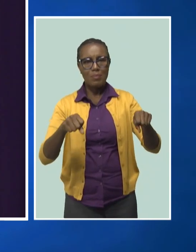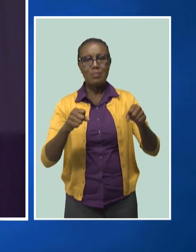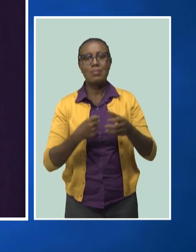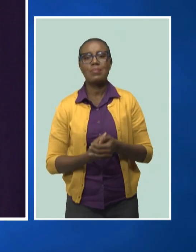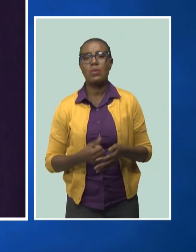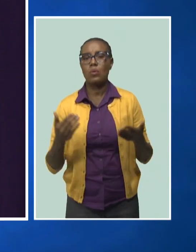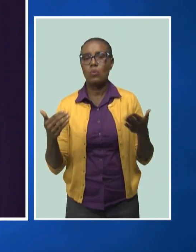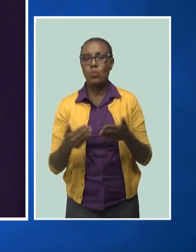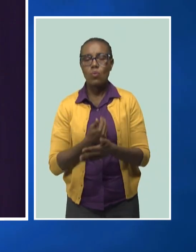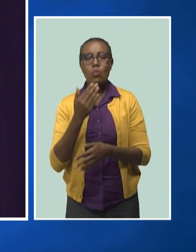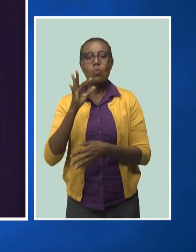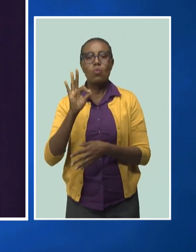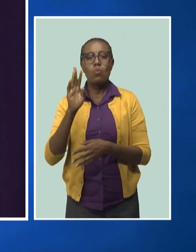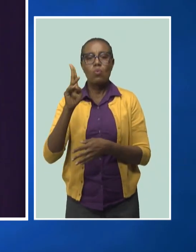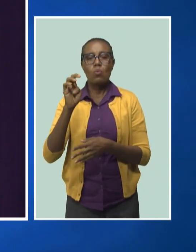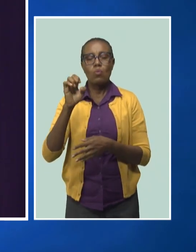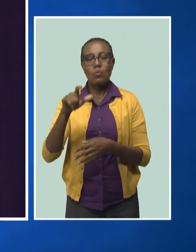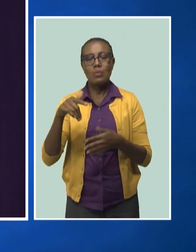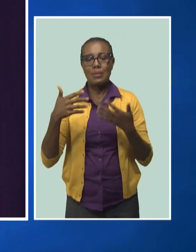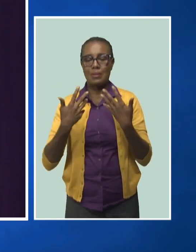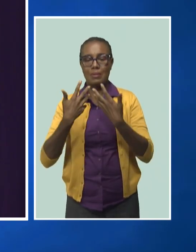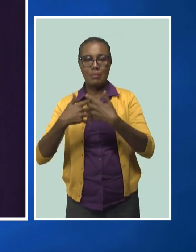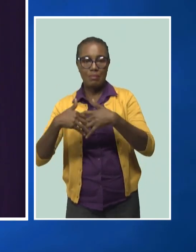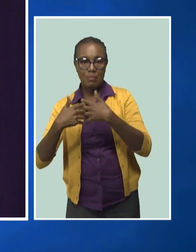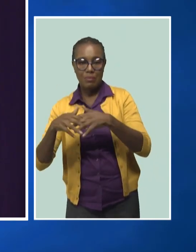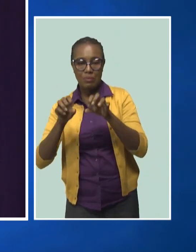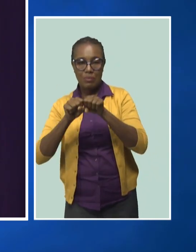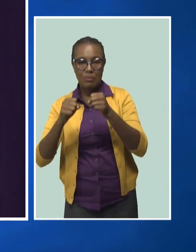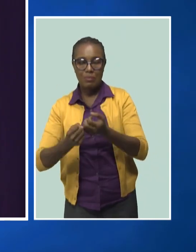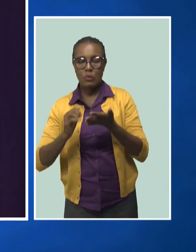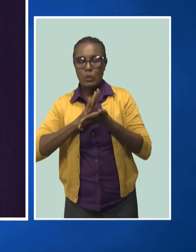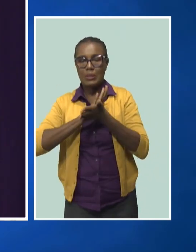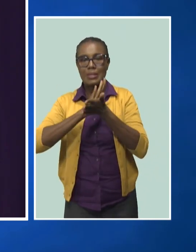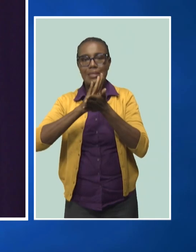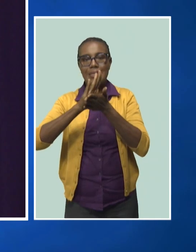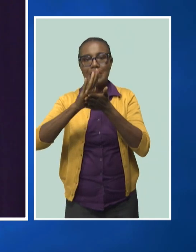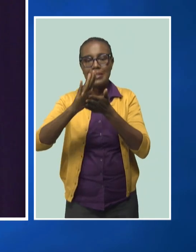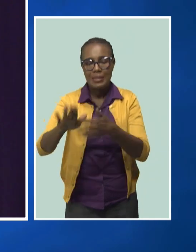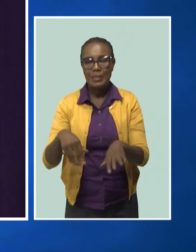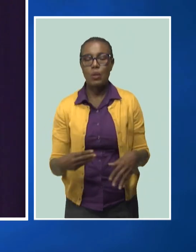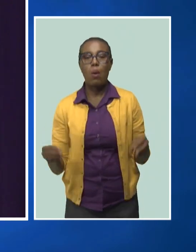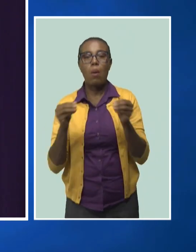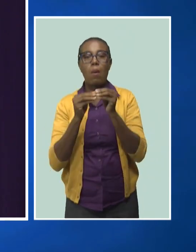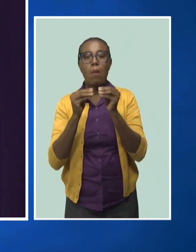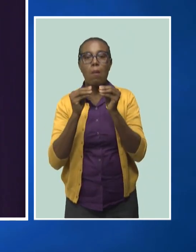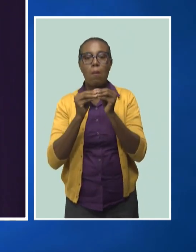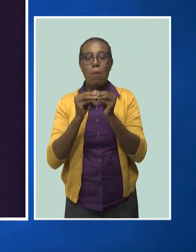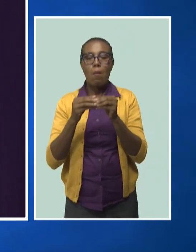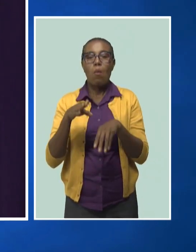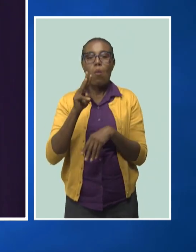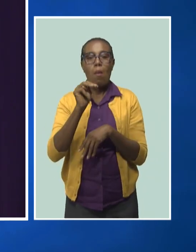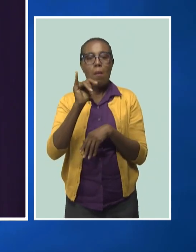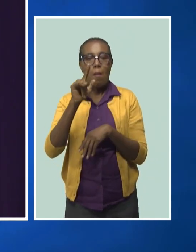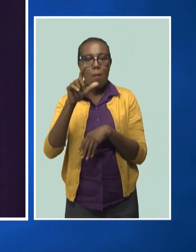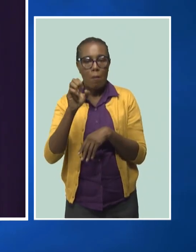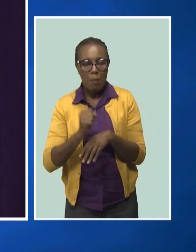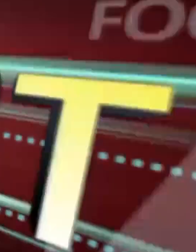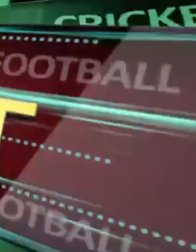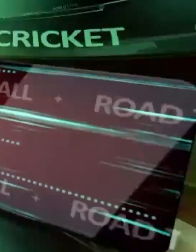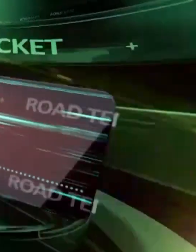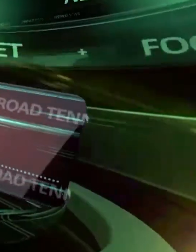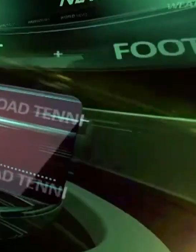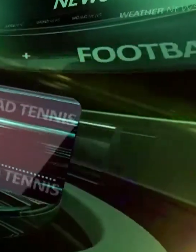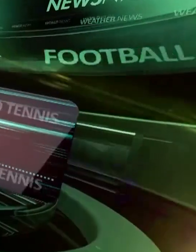that gives you a cleaner engine system so that you can enjoy more miles and less engine maintenance.